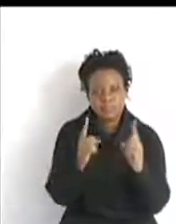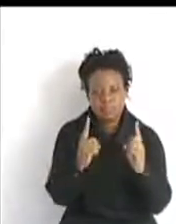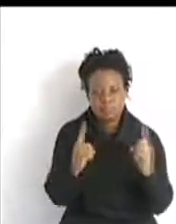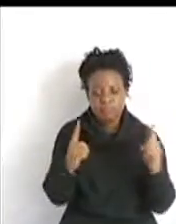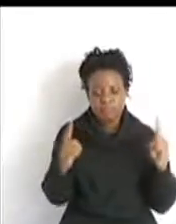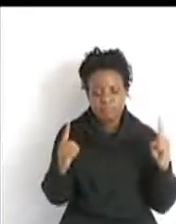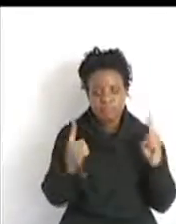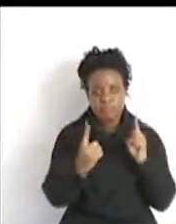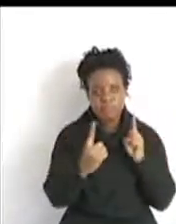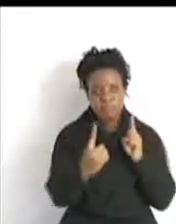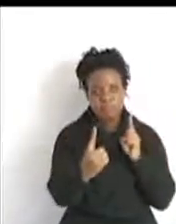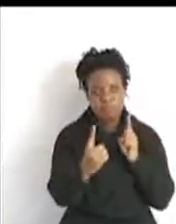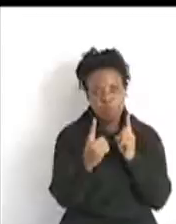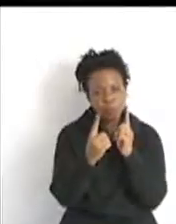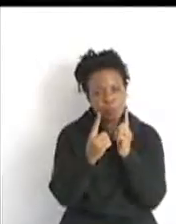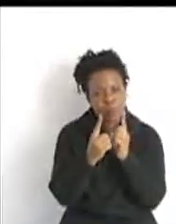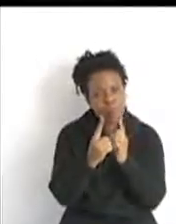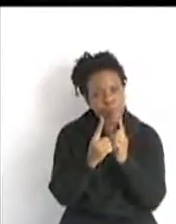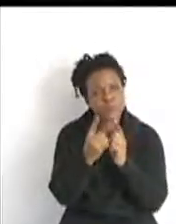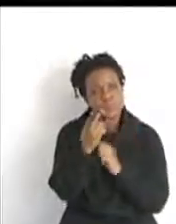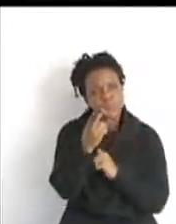arms, Chanel,